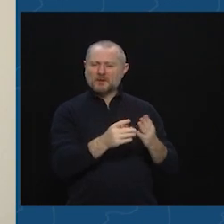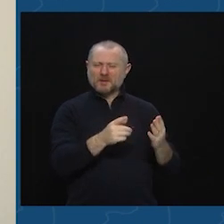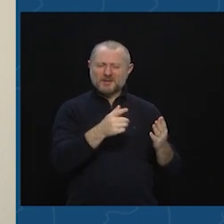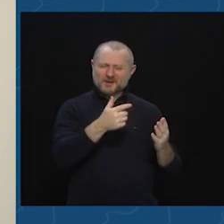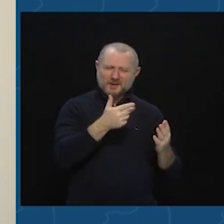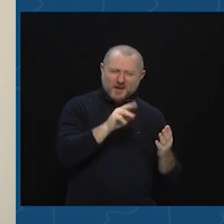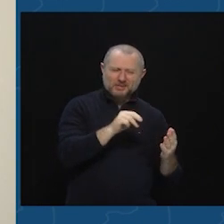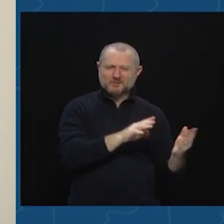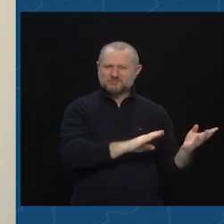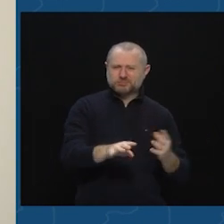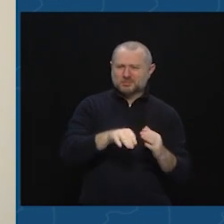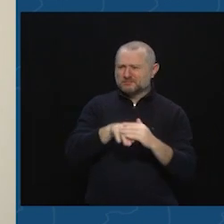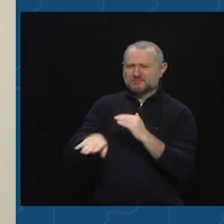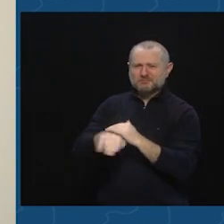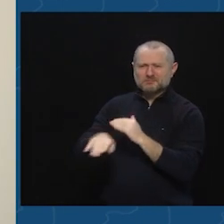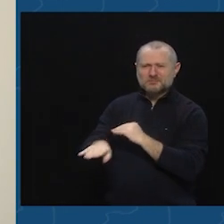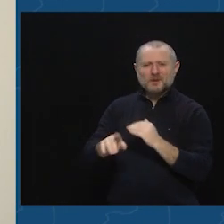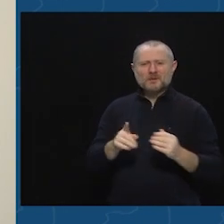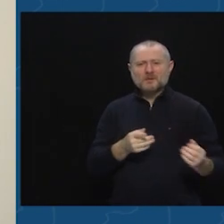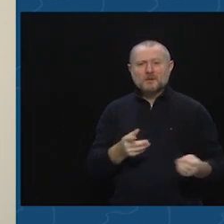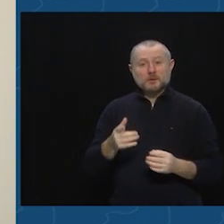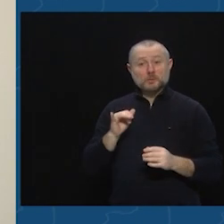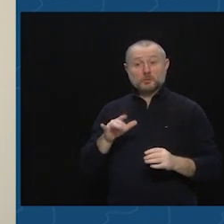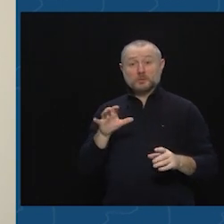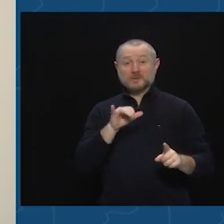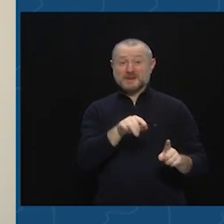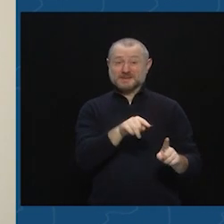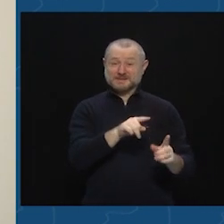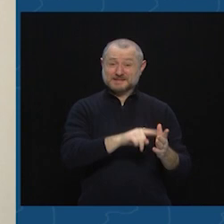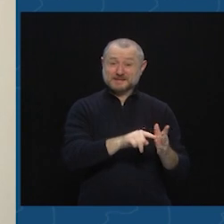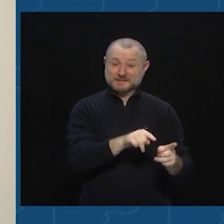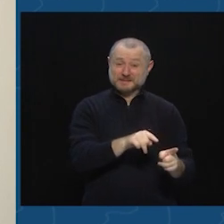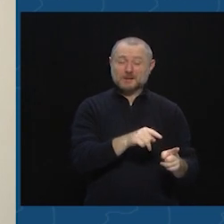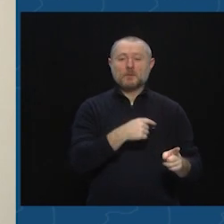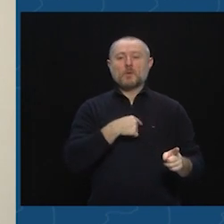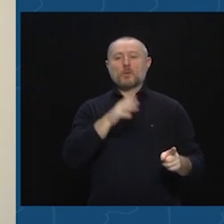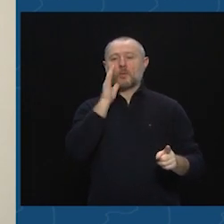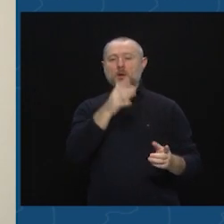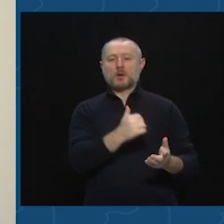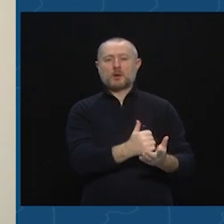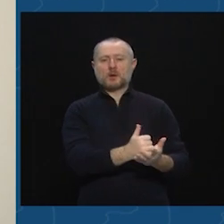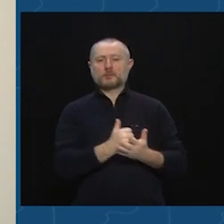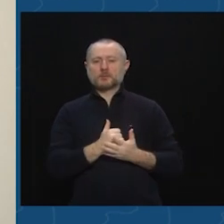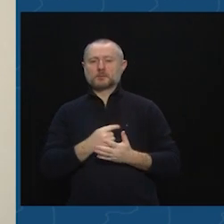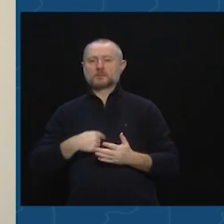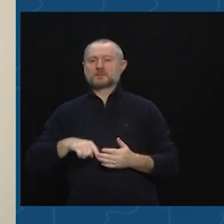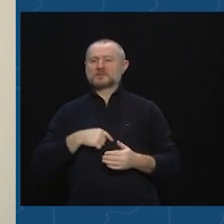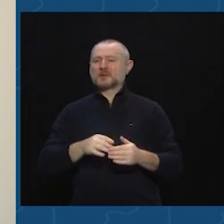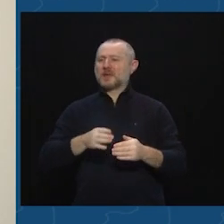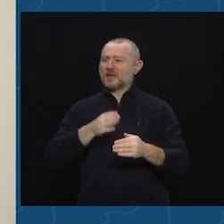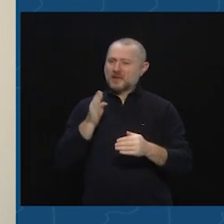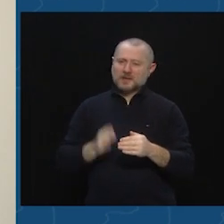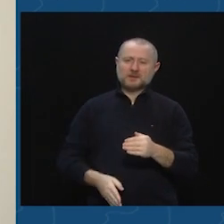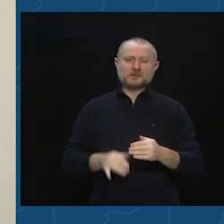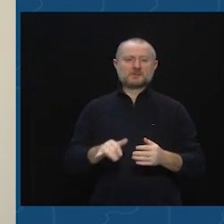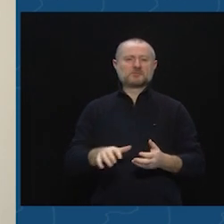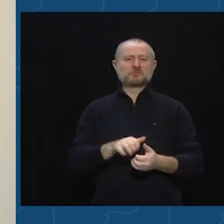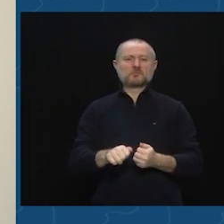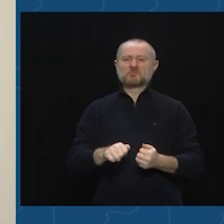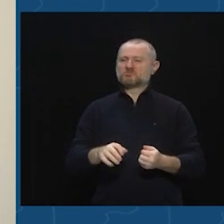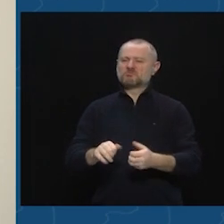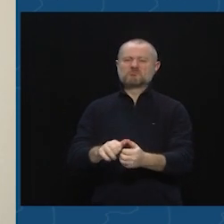that place. Because if we do that, that will help us to end this scourge. This